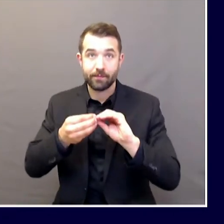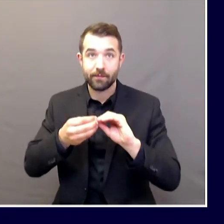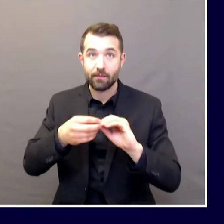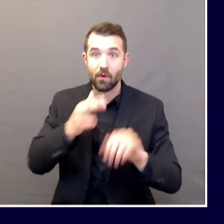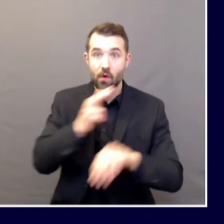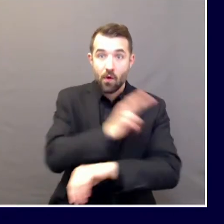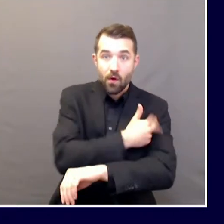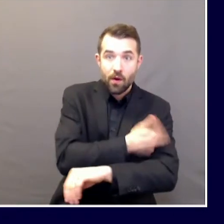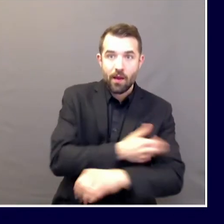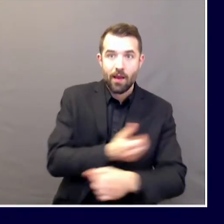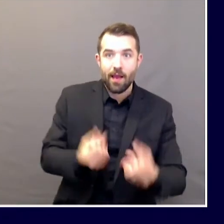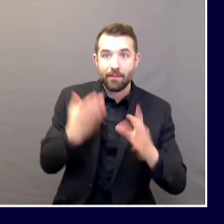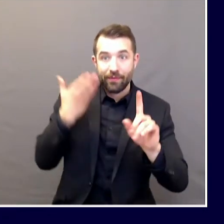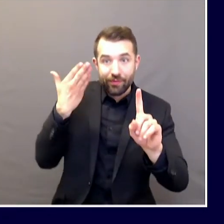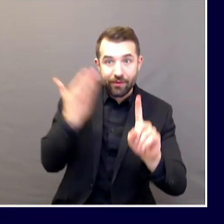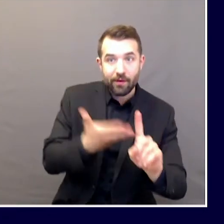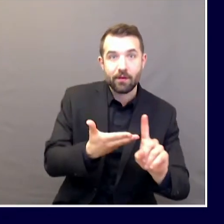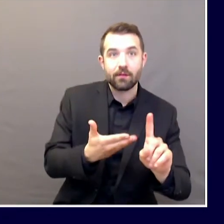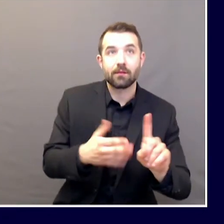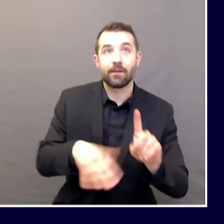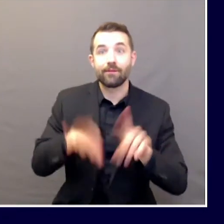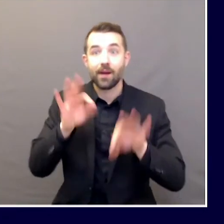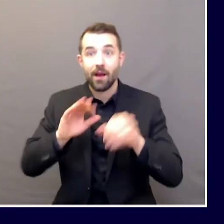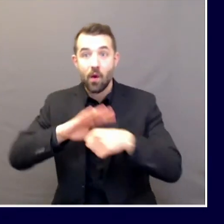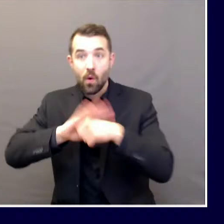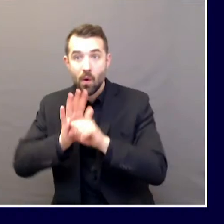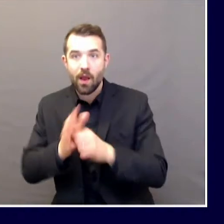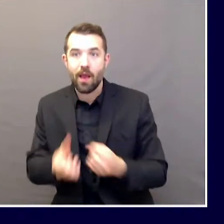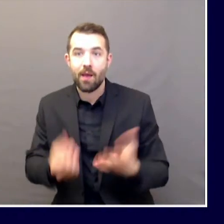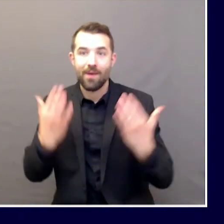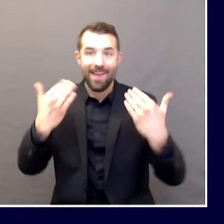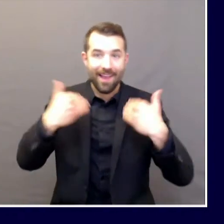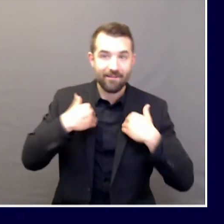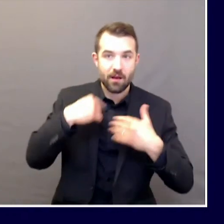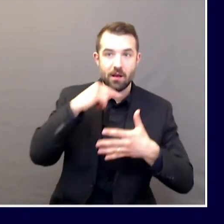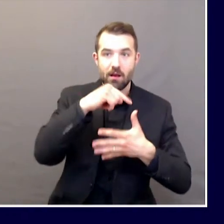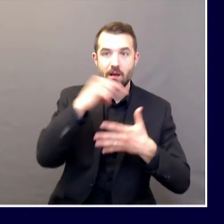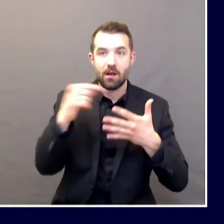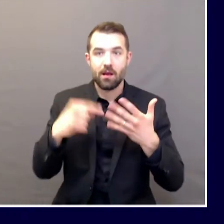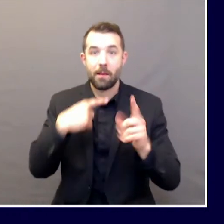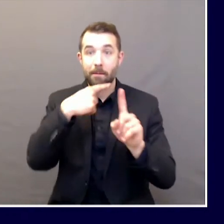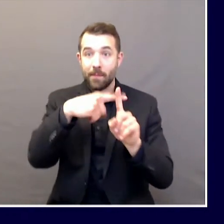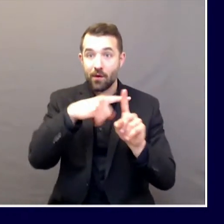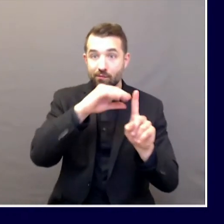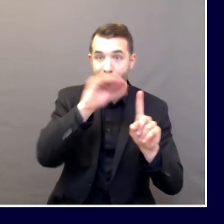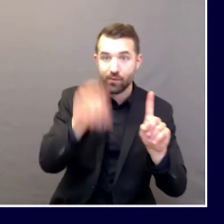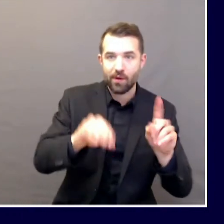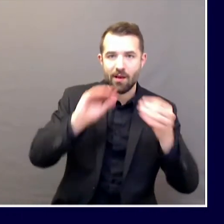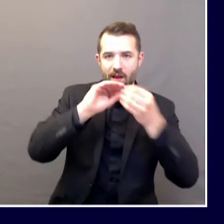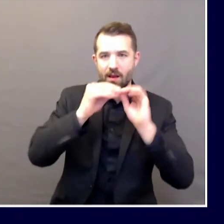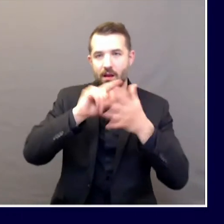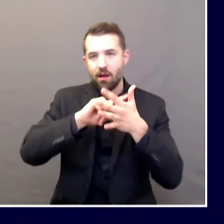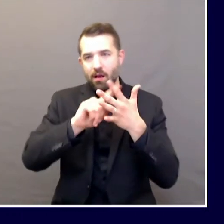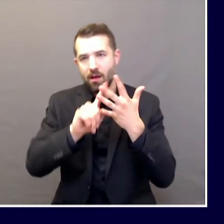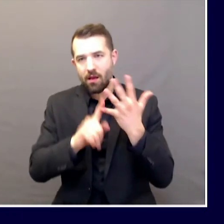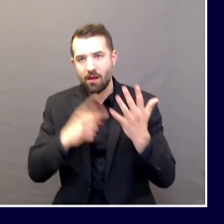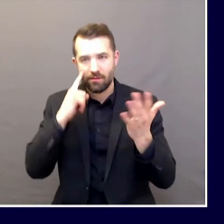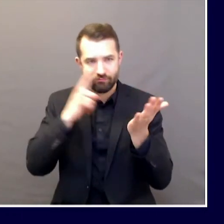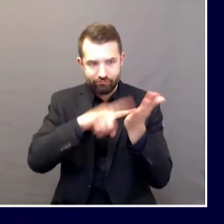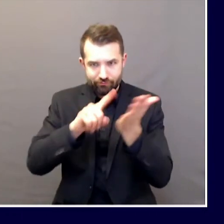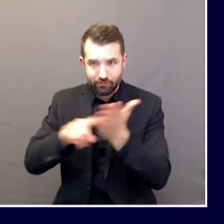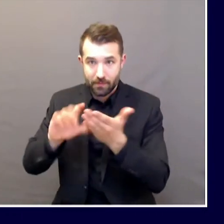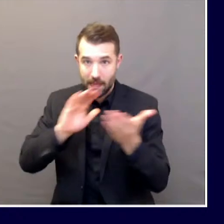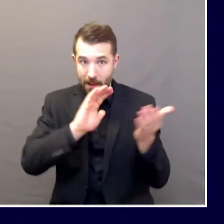as well as to see if there are any regional trends or areas of particular concern, as I mentioned a little, maybe a week and a half ago